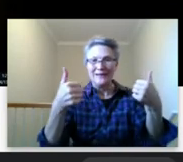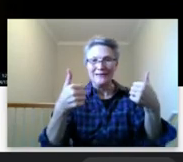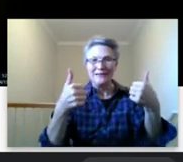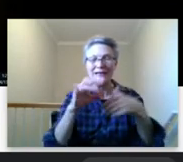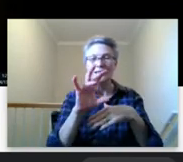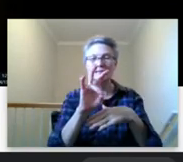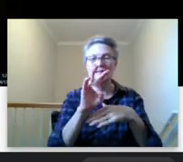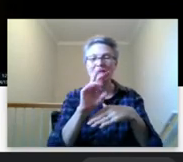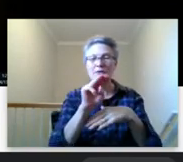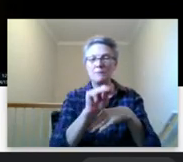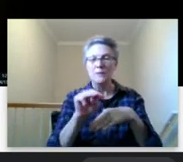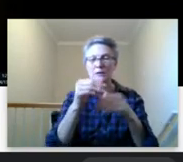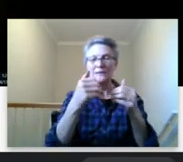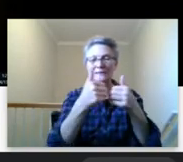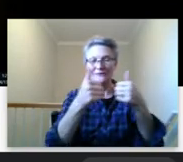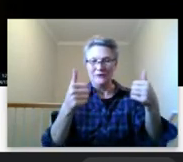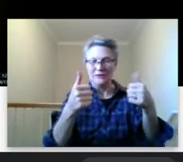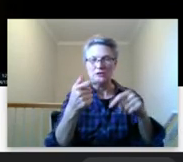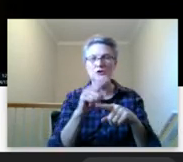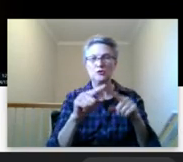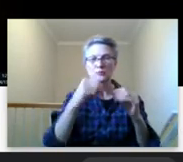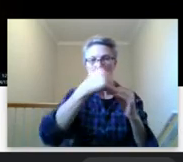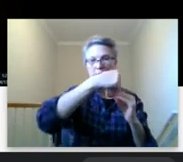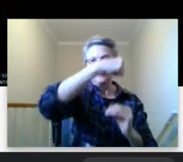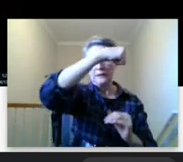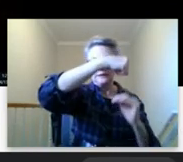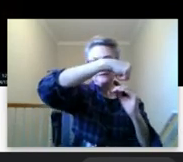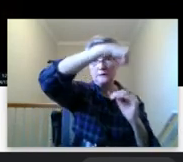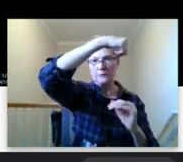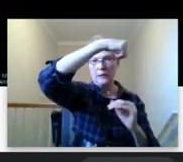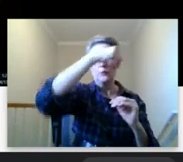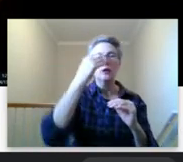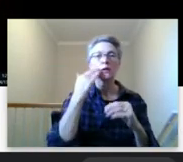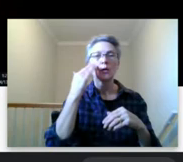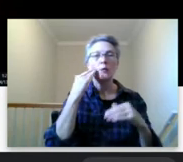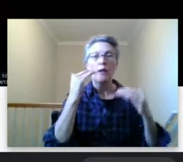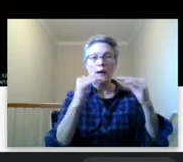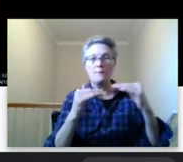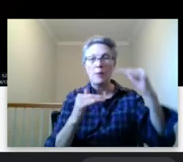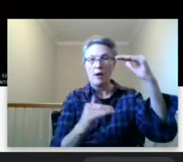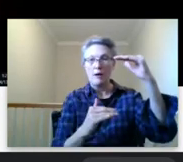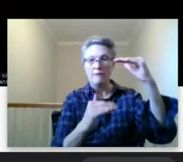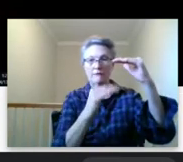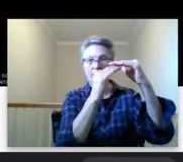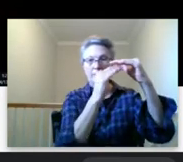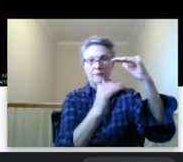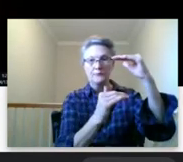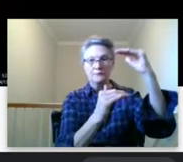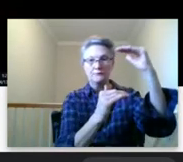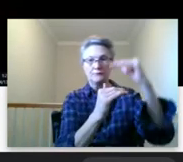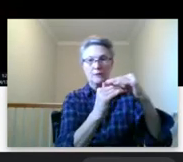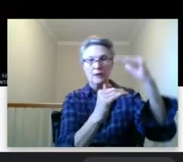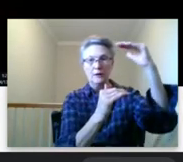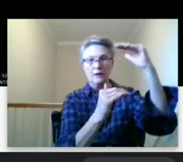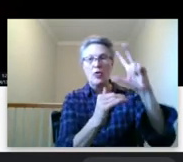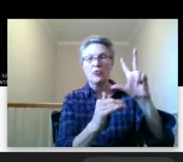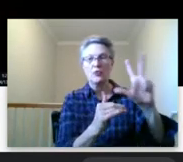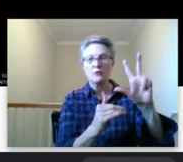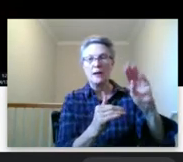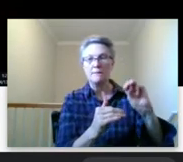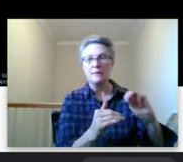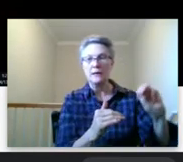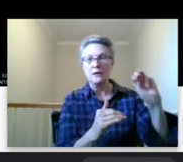meters also gets split, right? And so we know that everything above the split is 3 meters because of this dimension